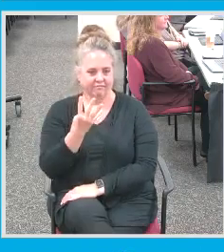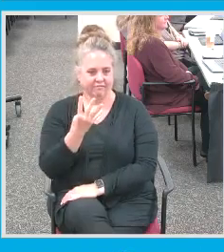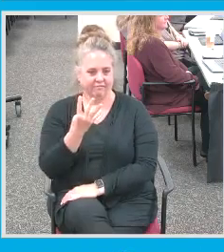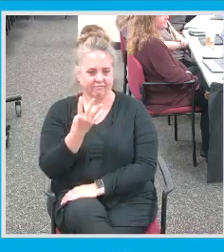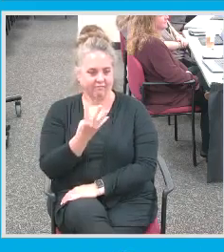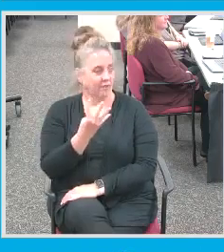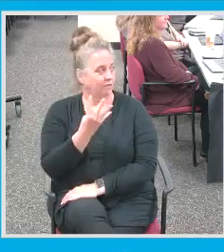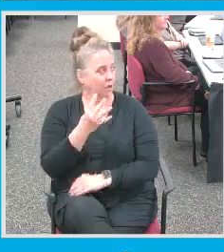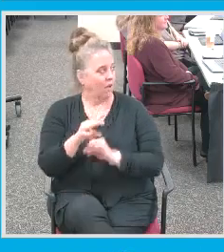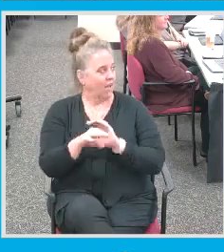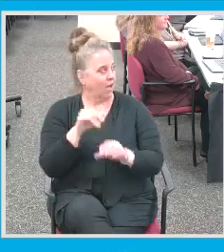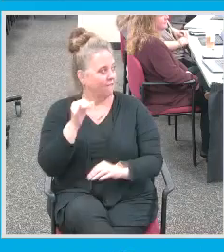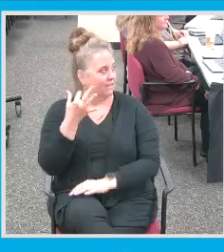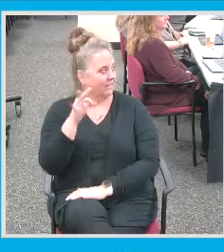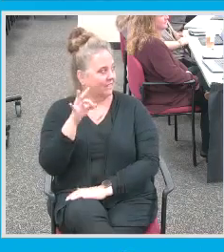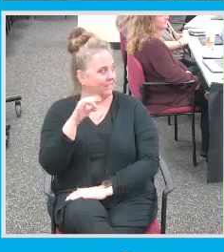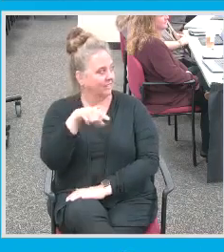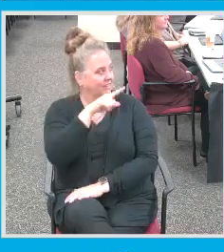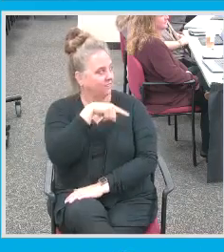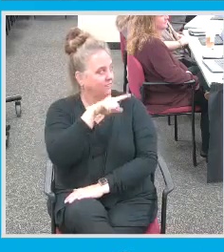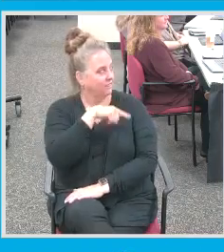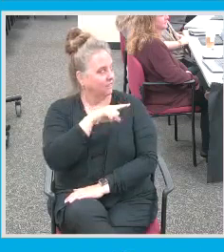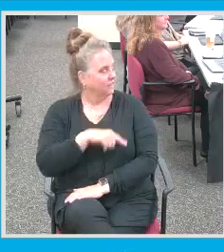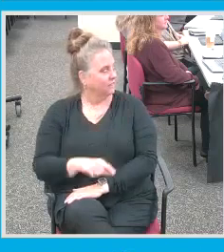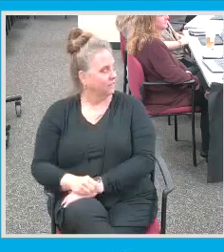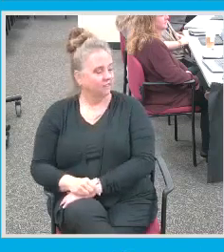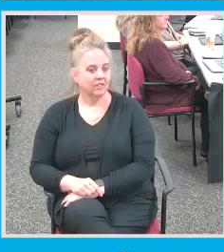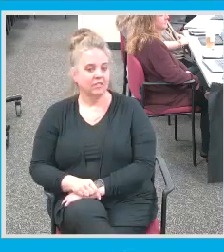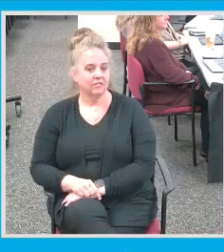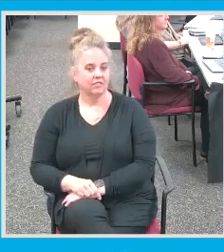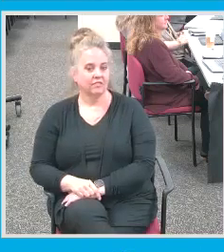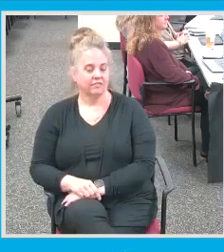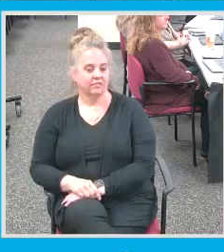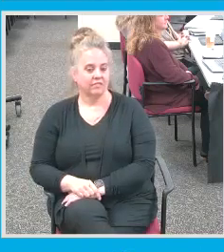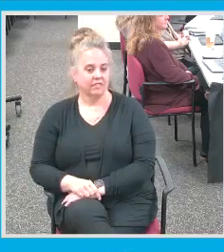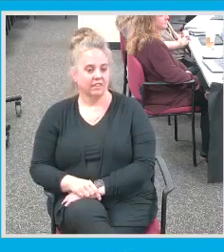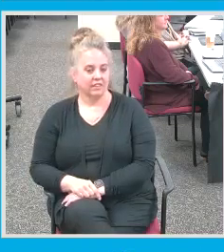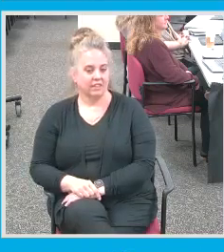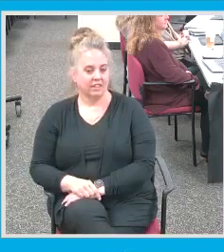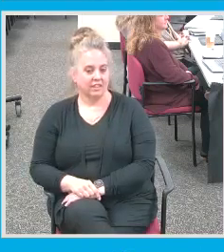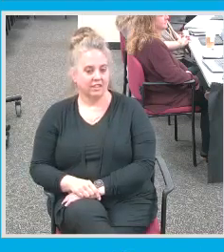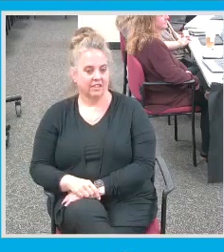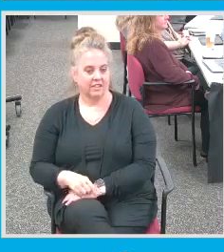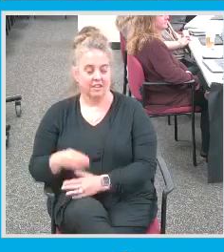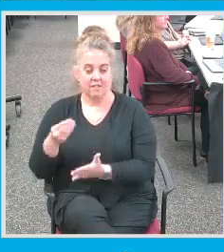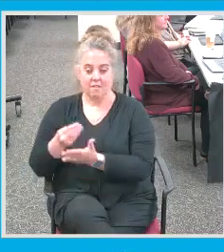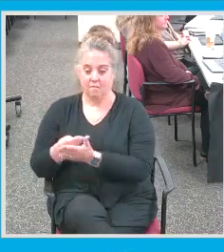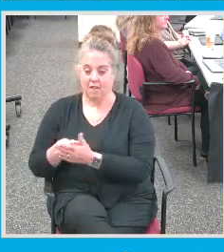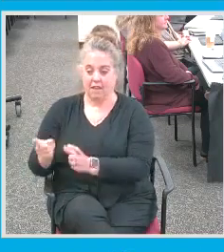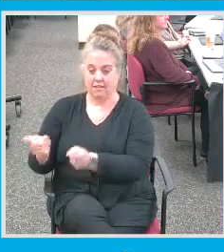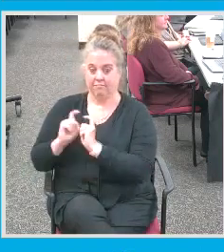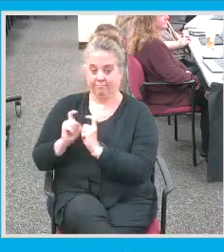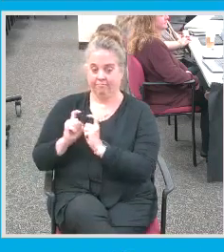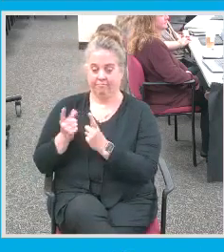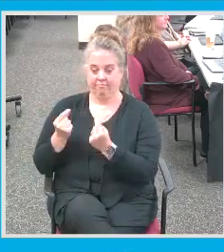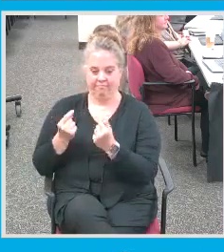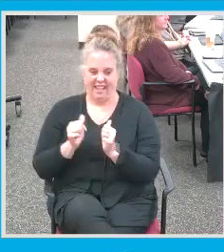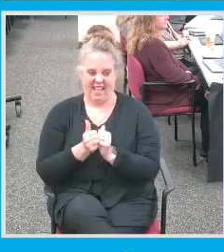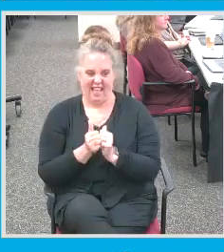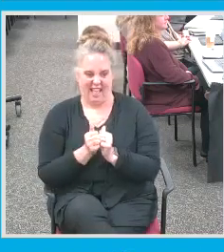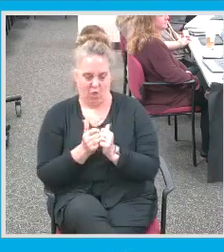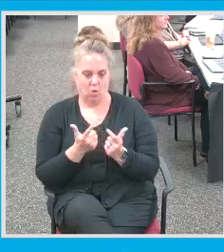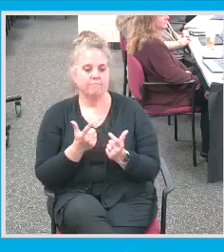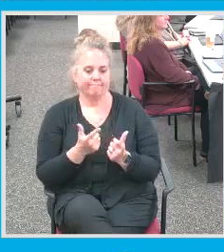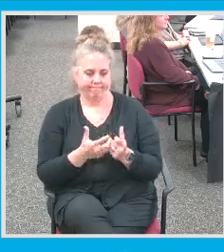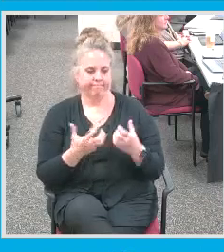is awesome. When I first took on this, got this grant, I'm like, how am I going to get these kids interested? And the health teachers talk about